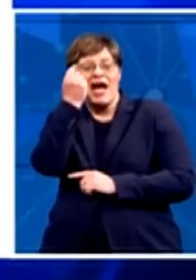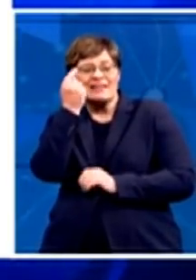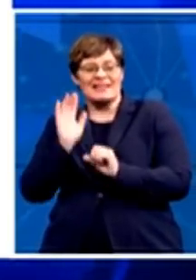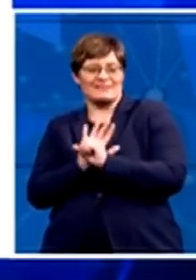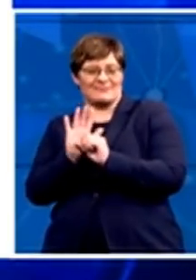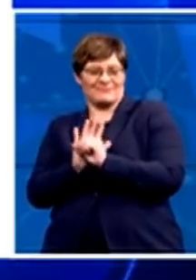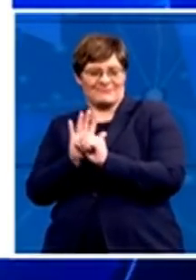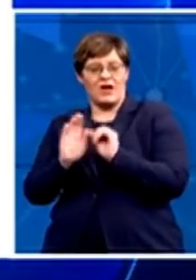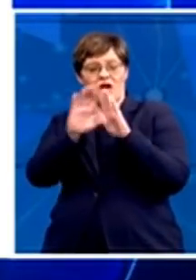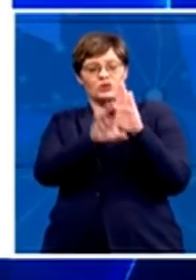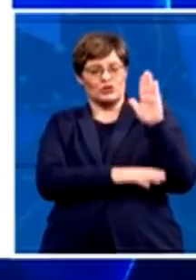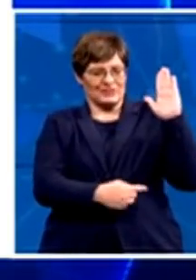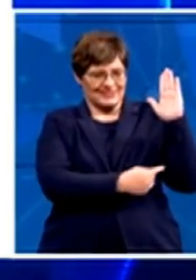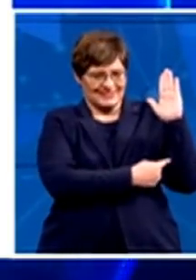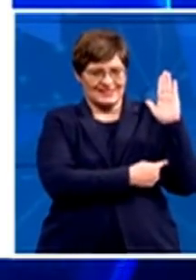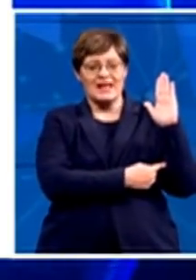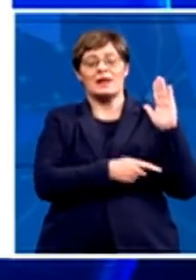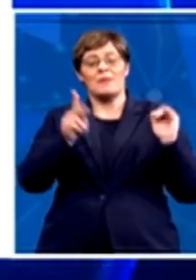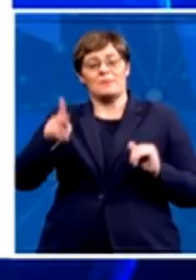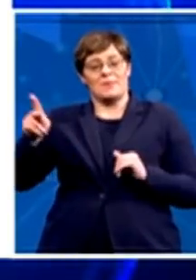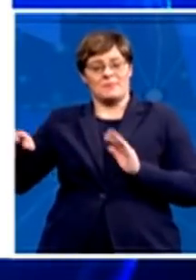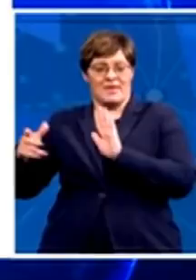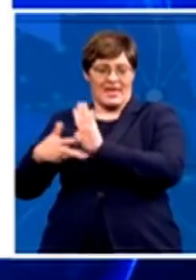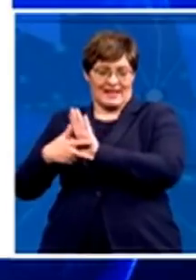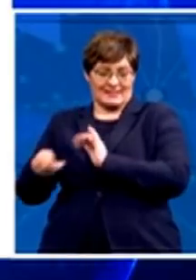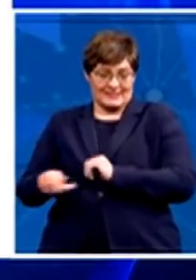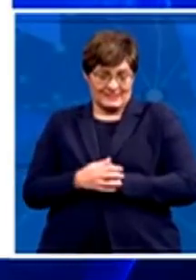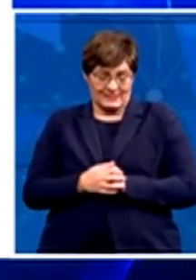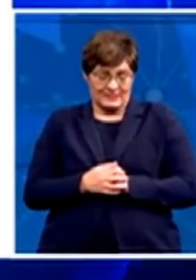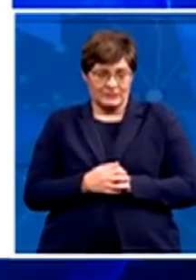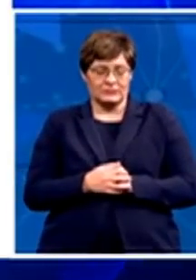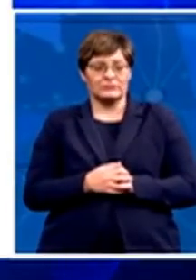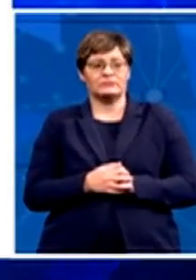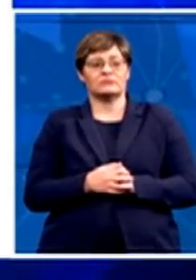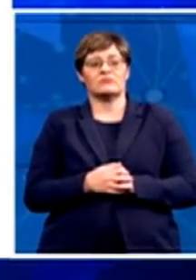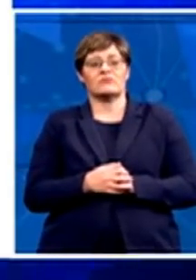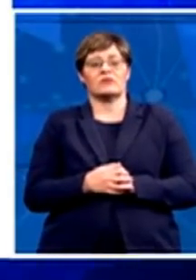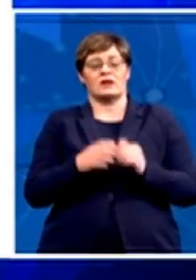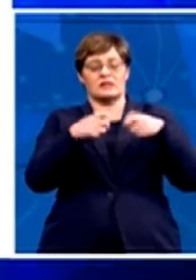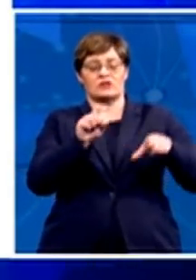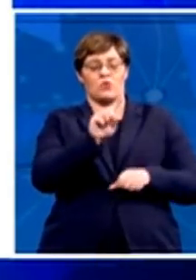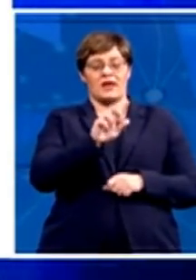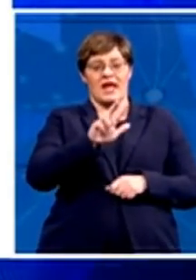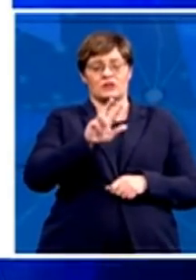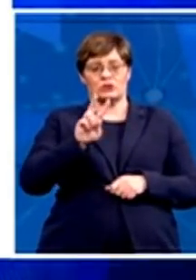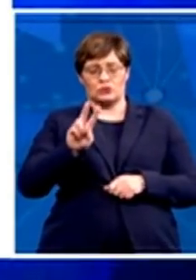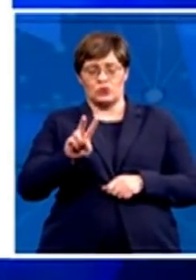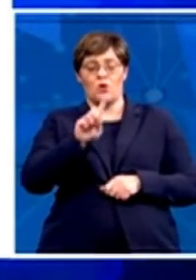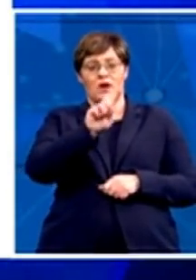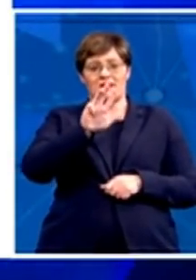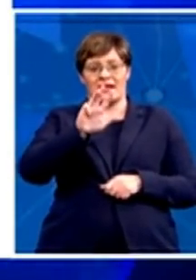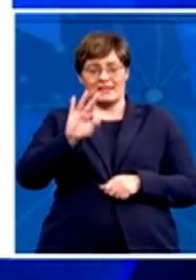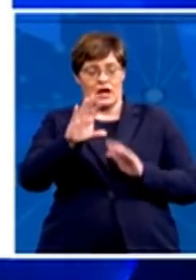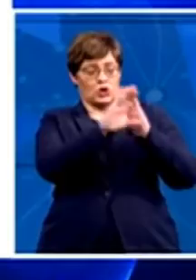Act. And that's because sections 182 and 193 of the Constitution sets out this unique role that the